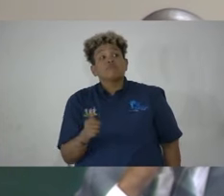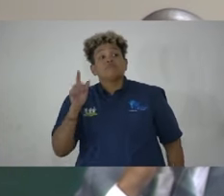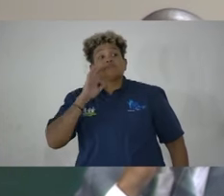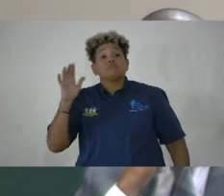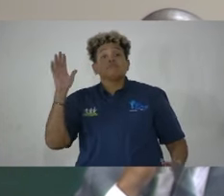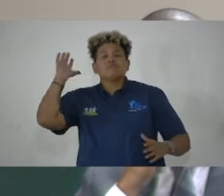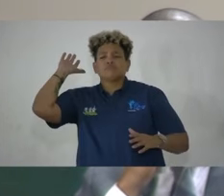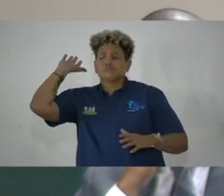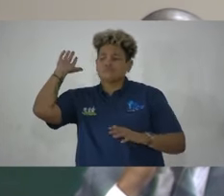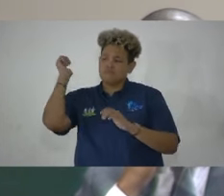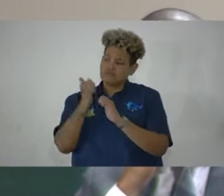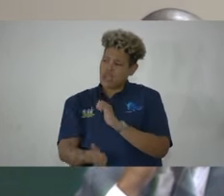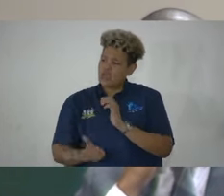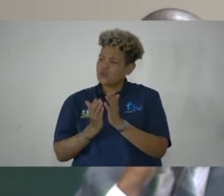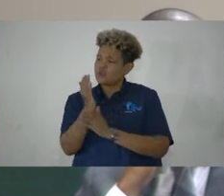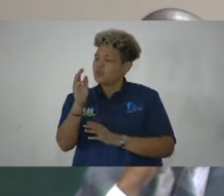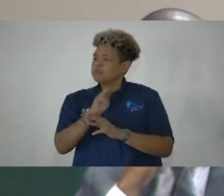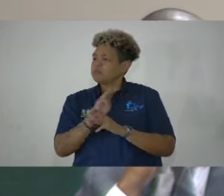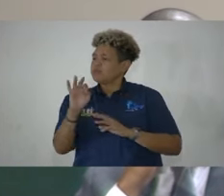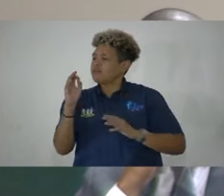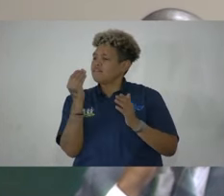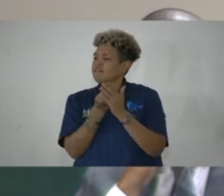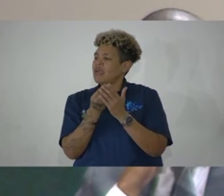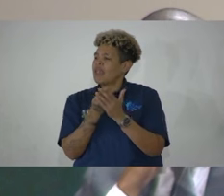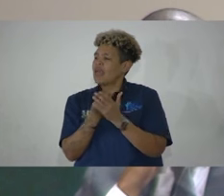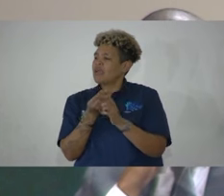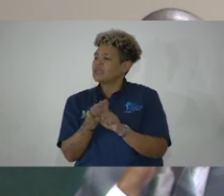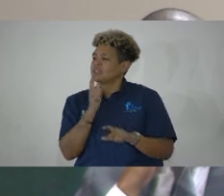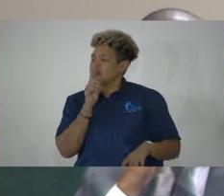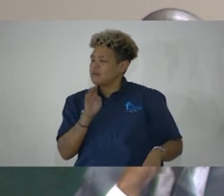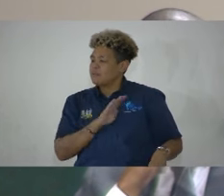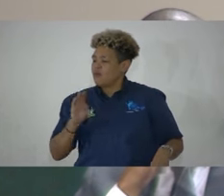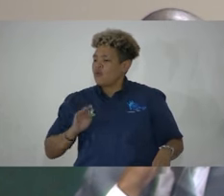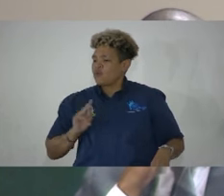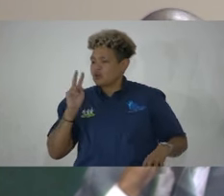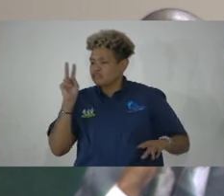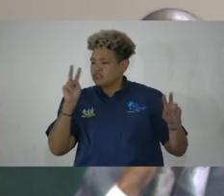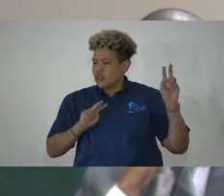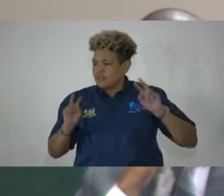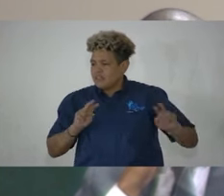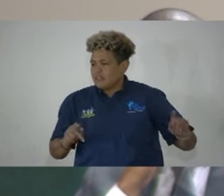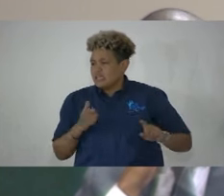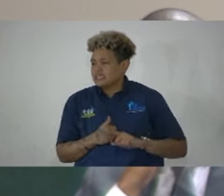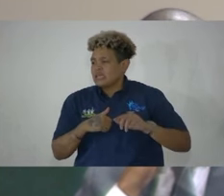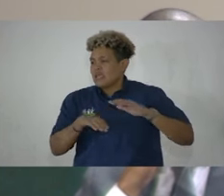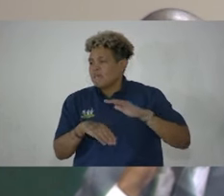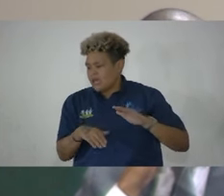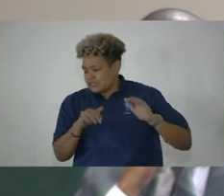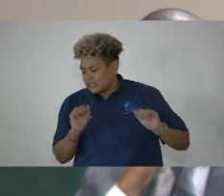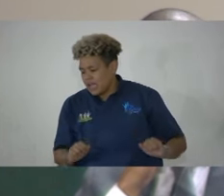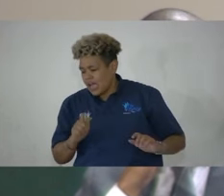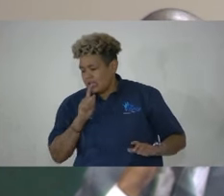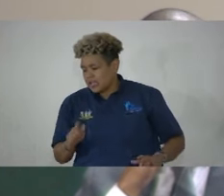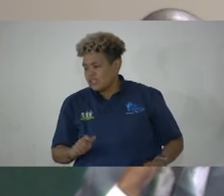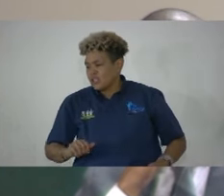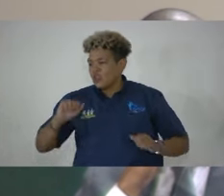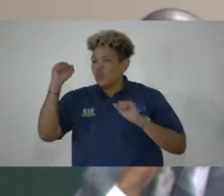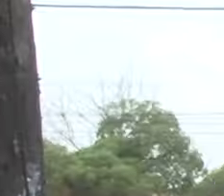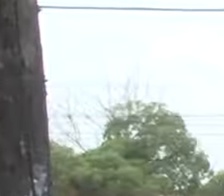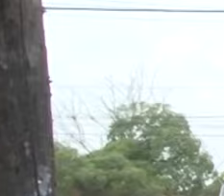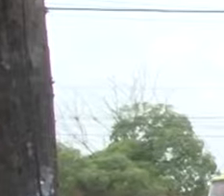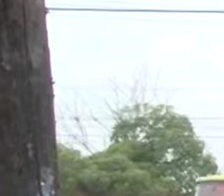passed by the Ministry of Finance. What is it, Board of Survey? Basically to dispose of